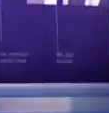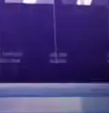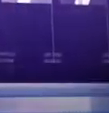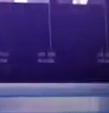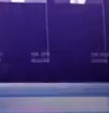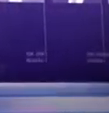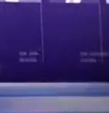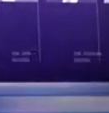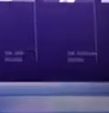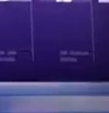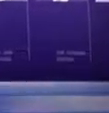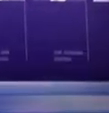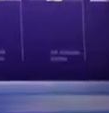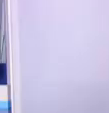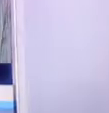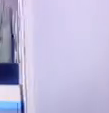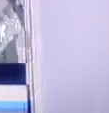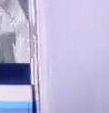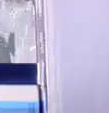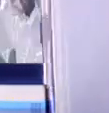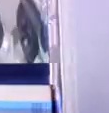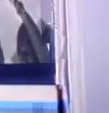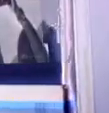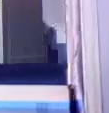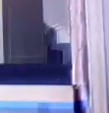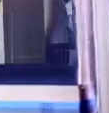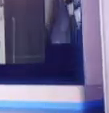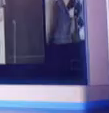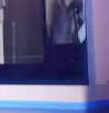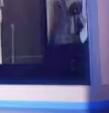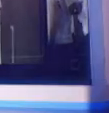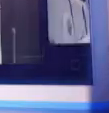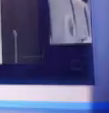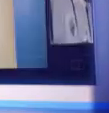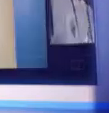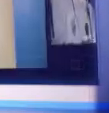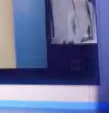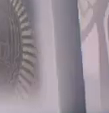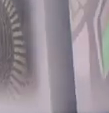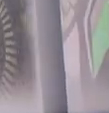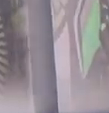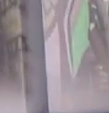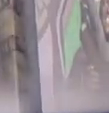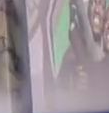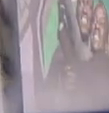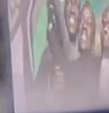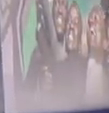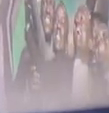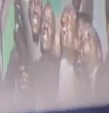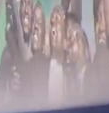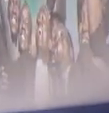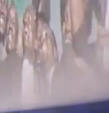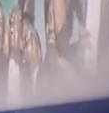We've evolved, made discoveries, supported great minds, empowered Ugandans, and fostered